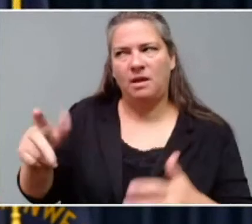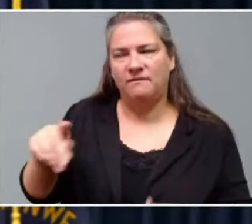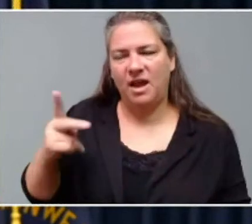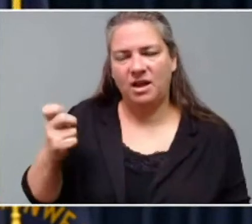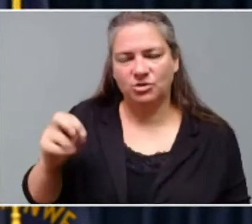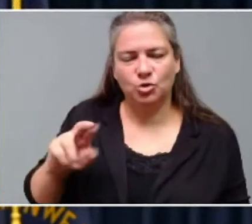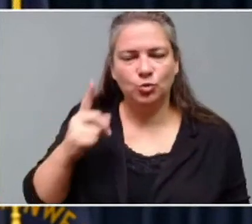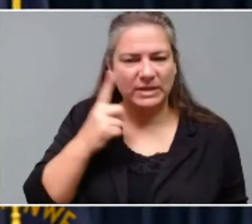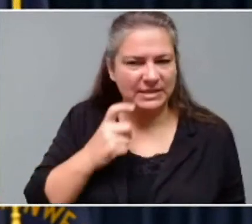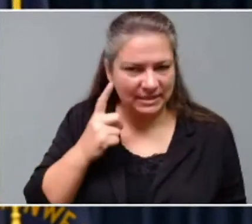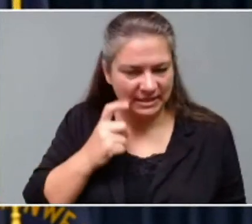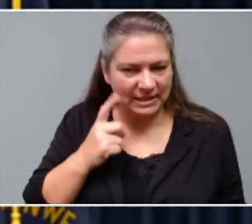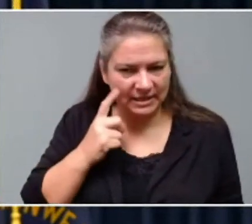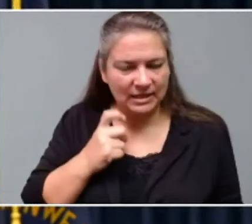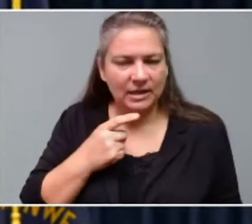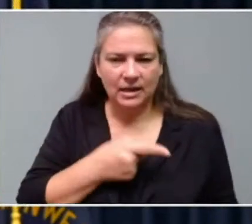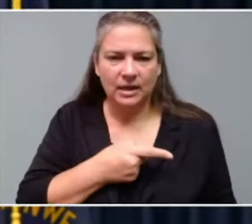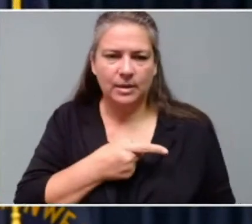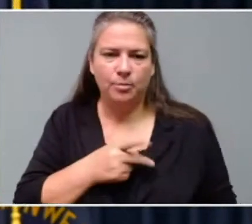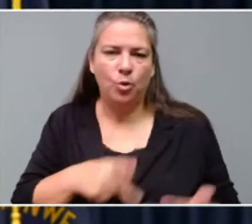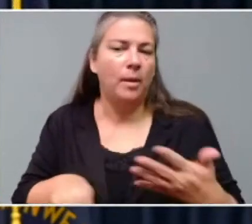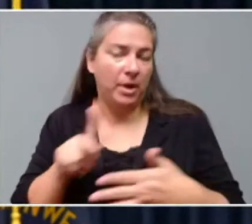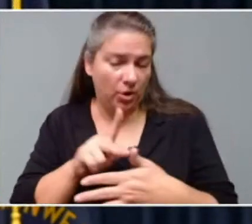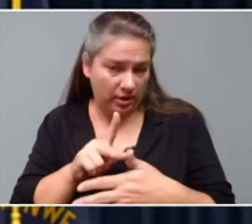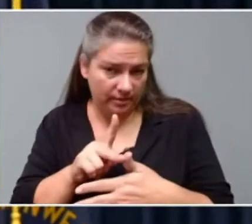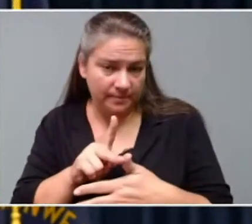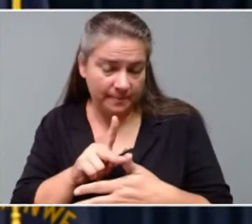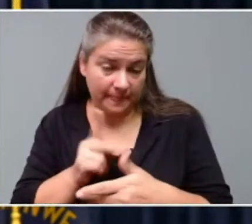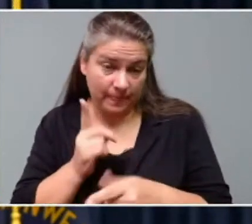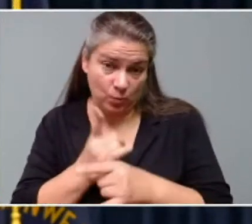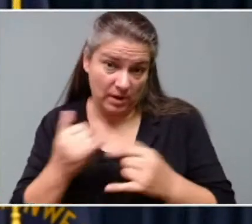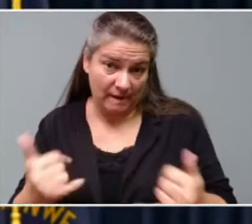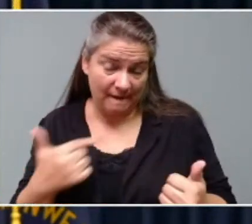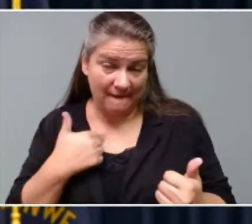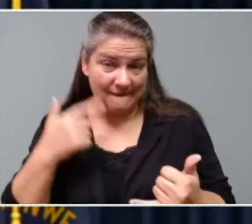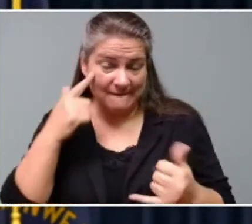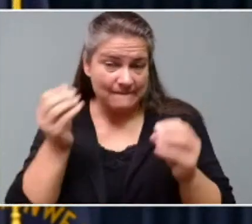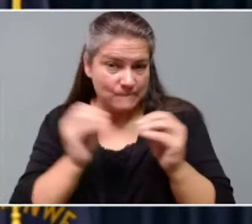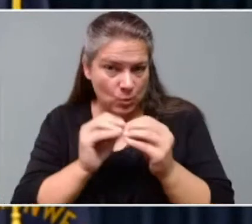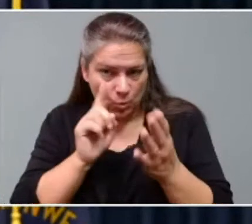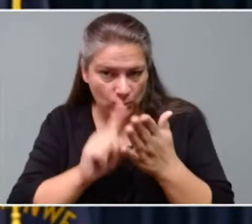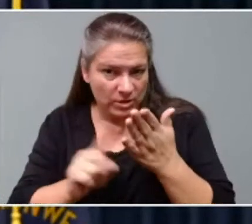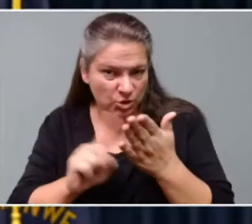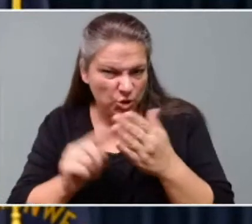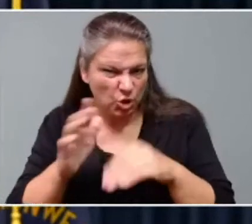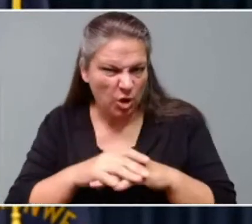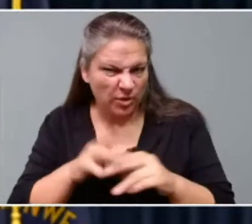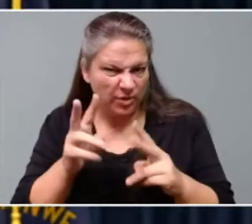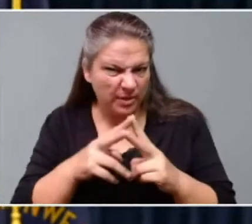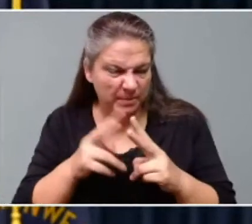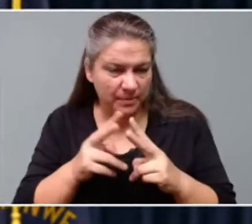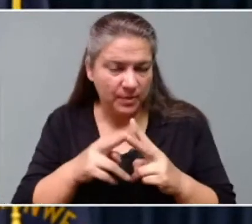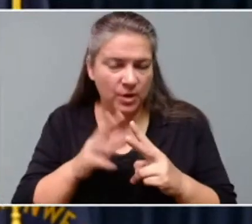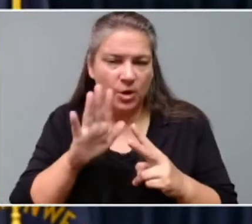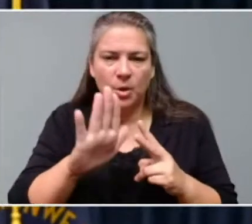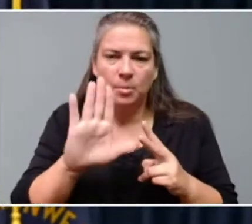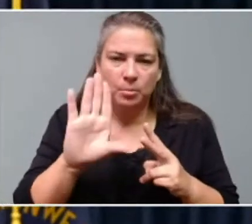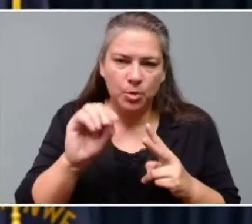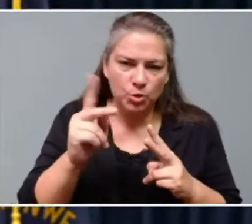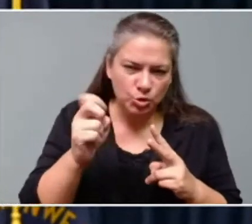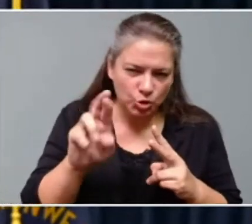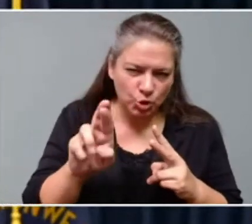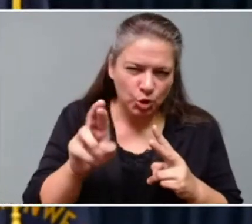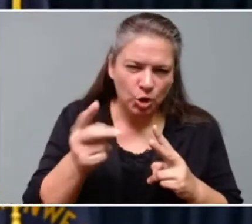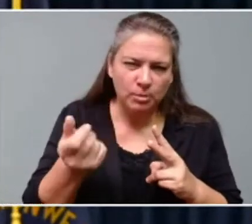recently being the primary. Right now, I think there's more research out on them. The future on their booster is probably a little more